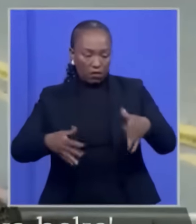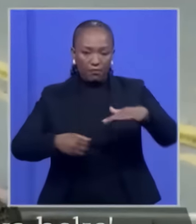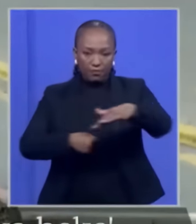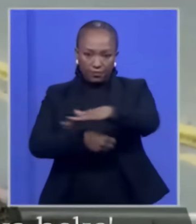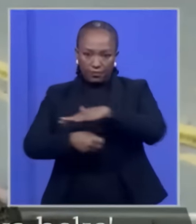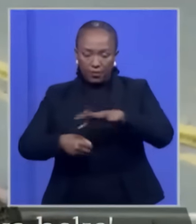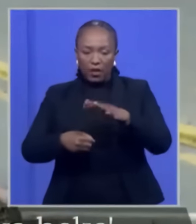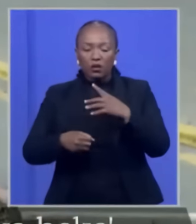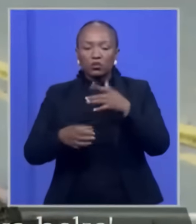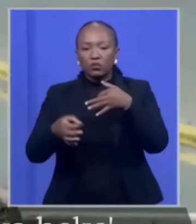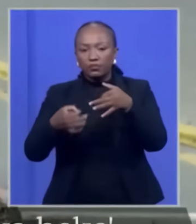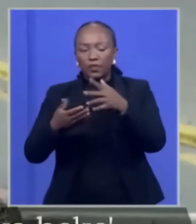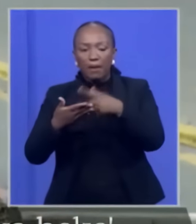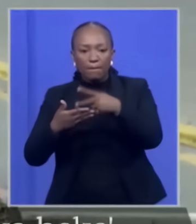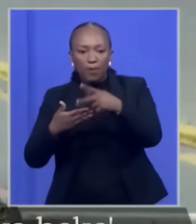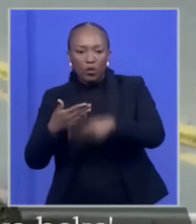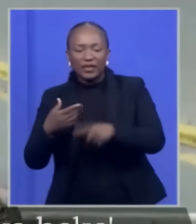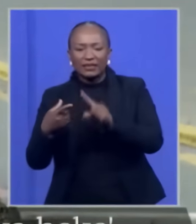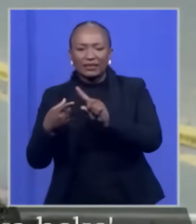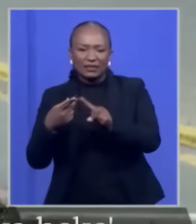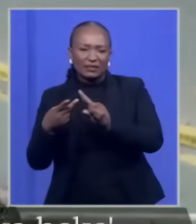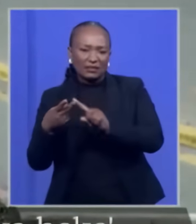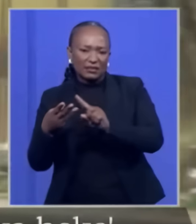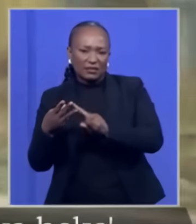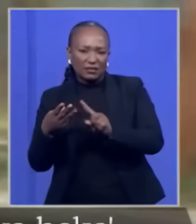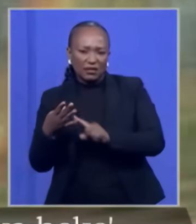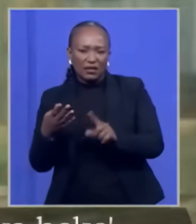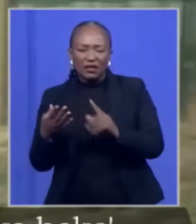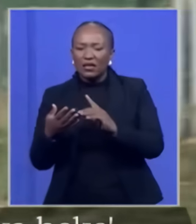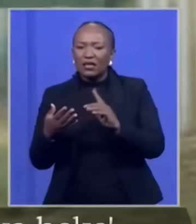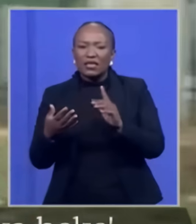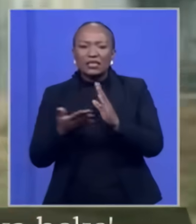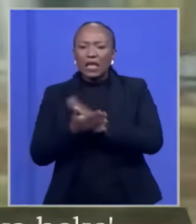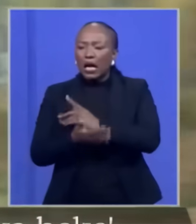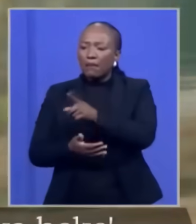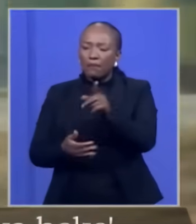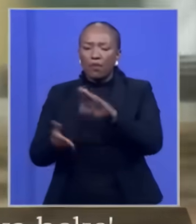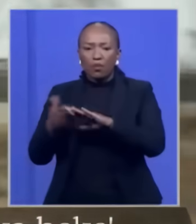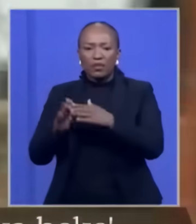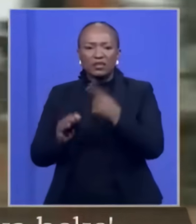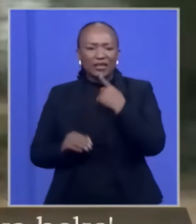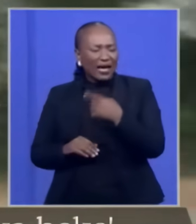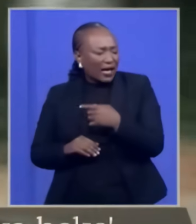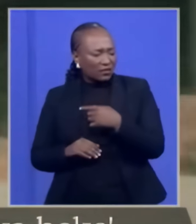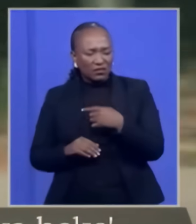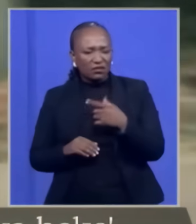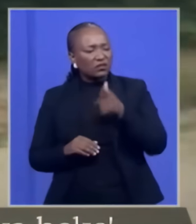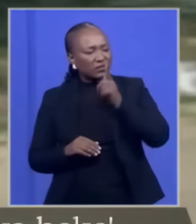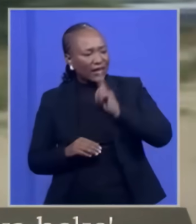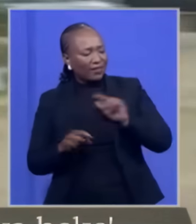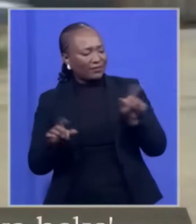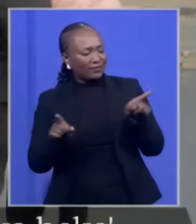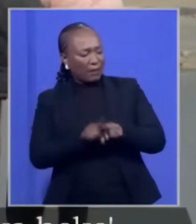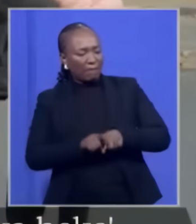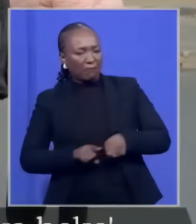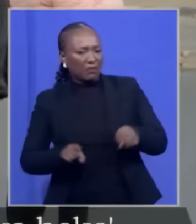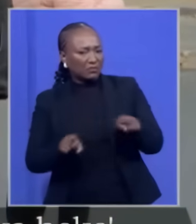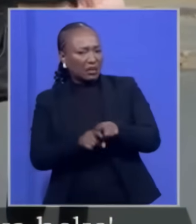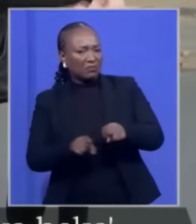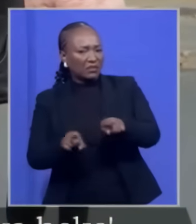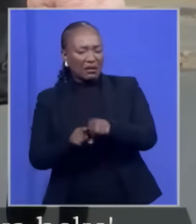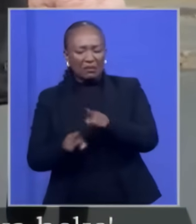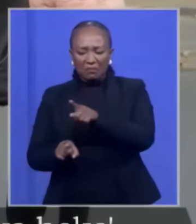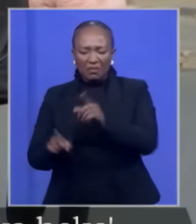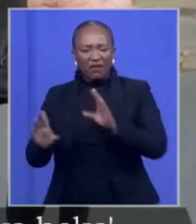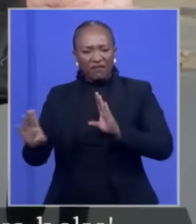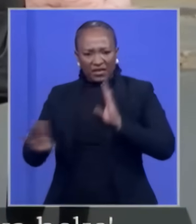going to be implementing here. So some of them are saying that we have been telling them some stories all the time. We agree with them because they are frustrated. We